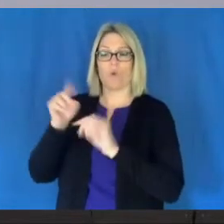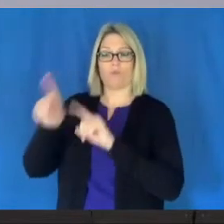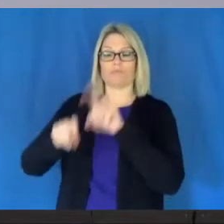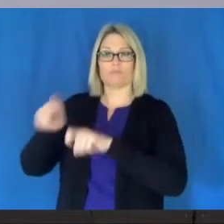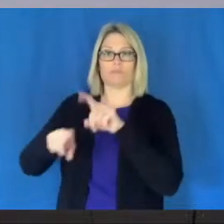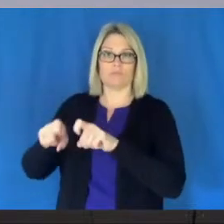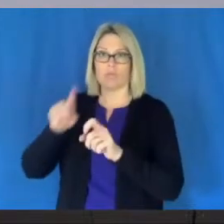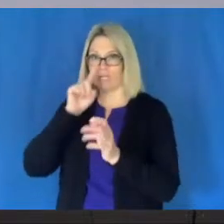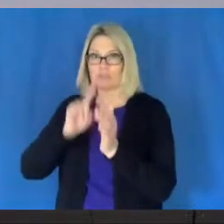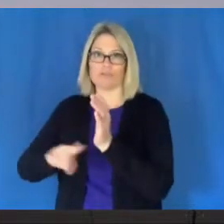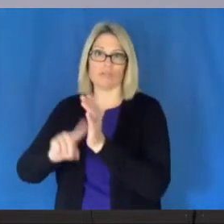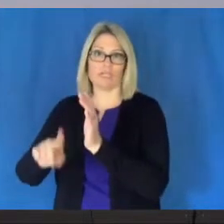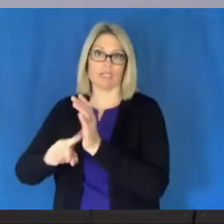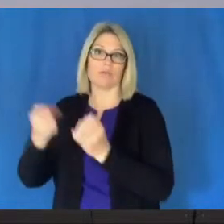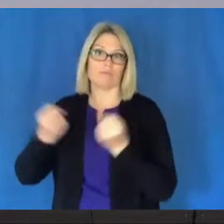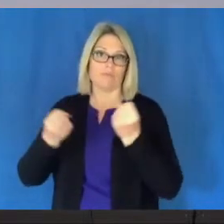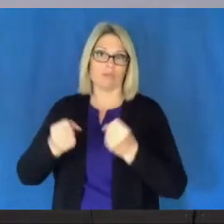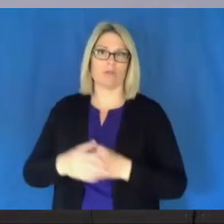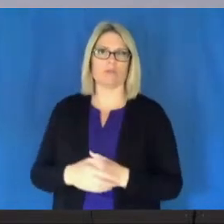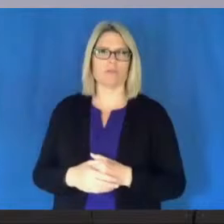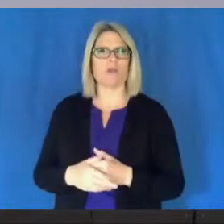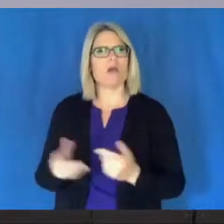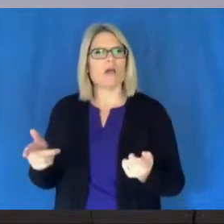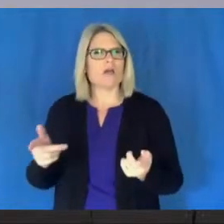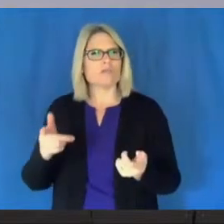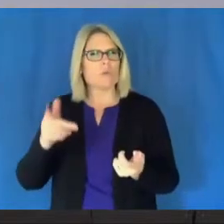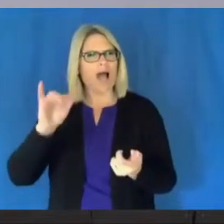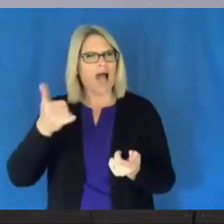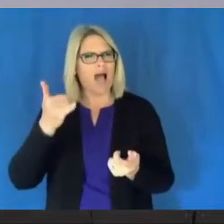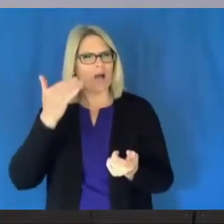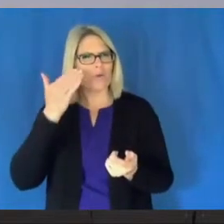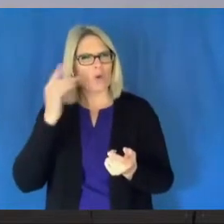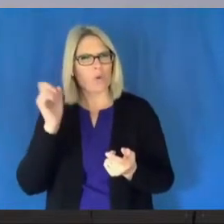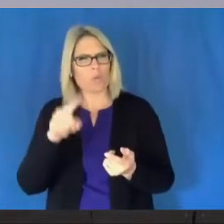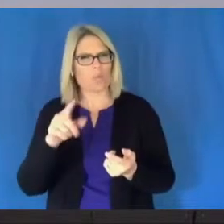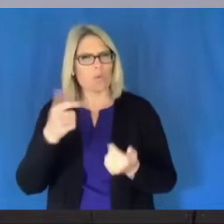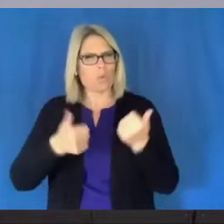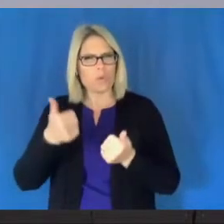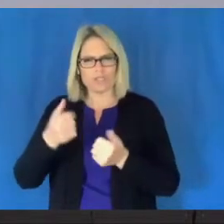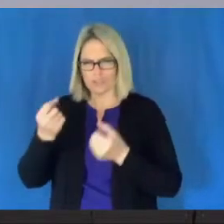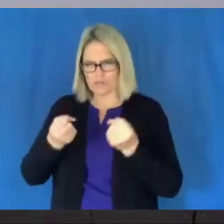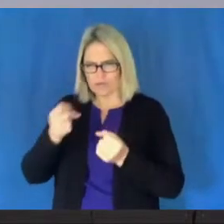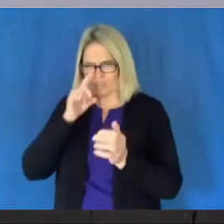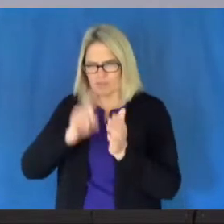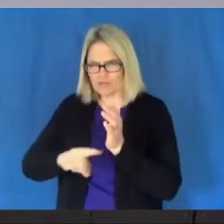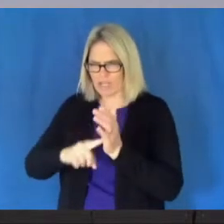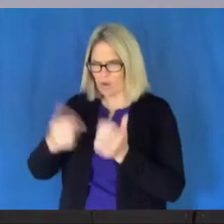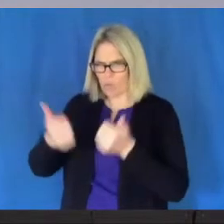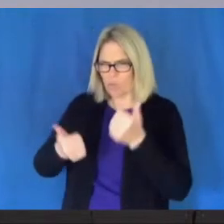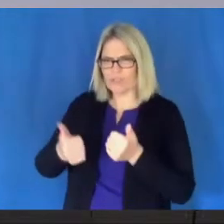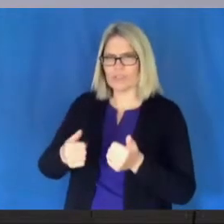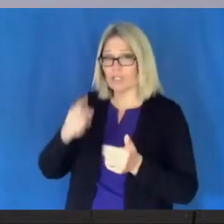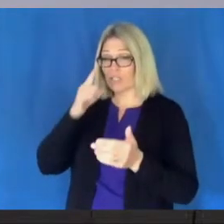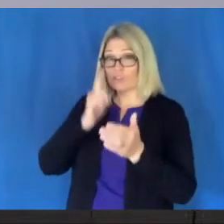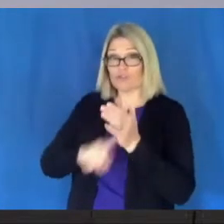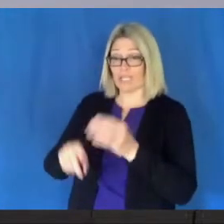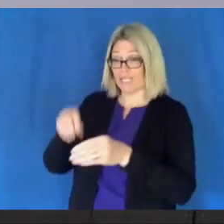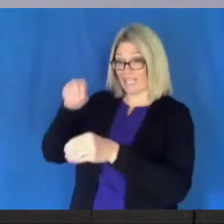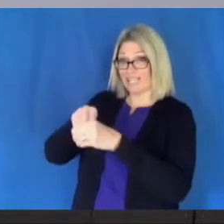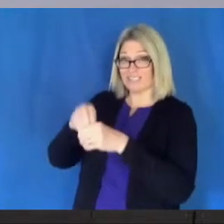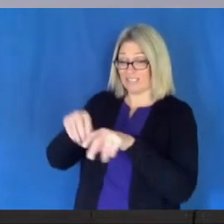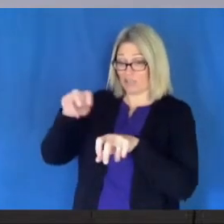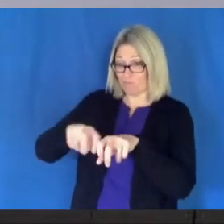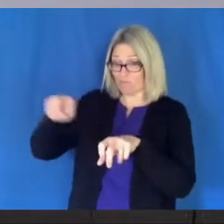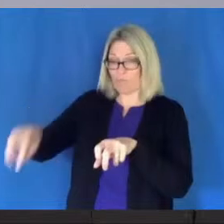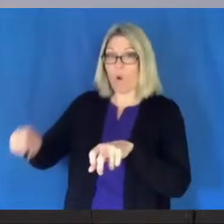So how do they decide what trucks to check? And are they checking the cab and the cargo